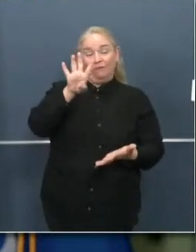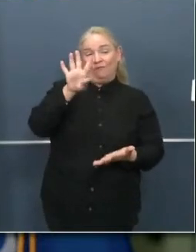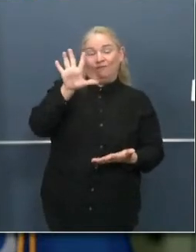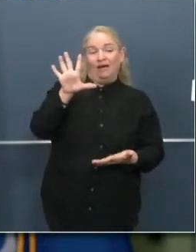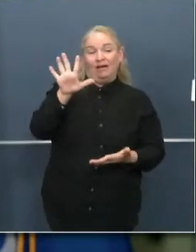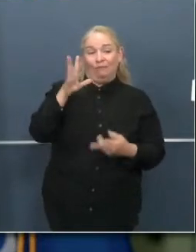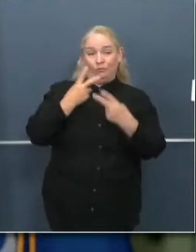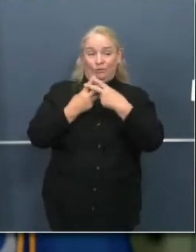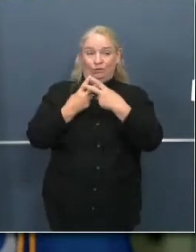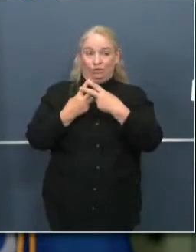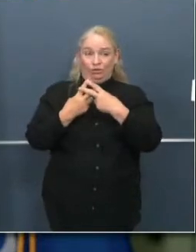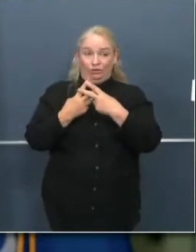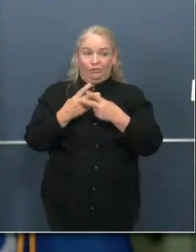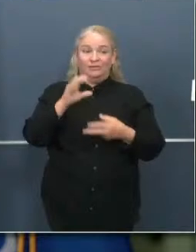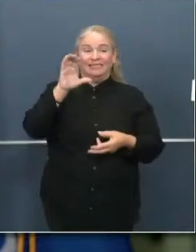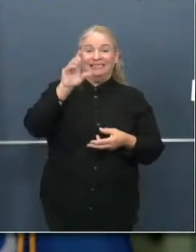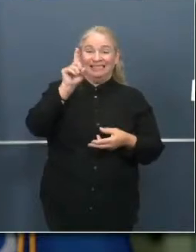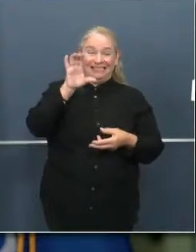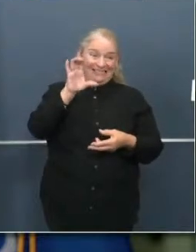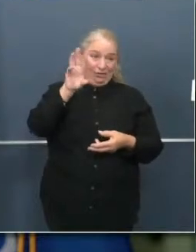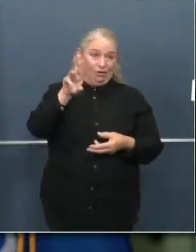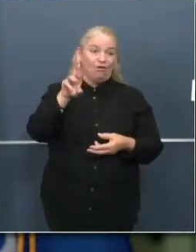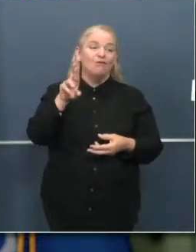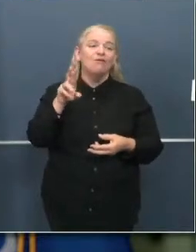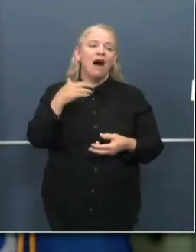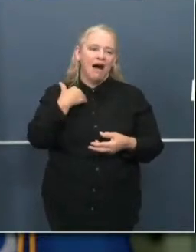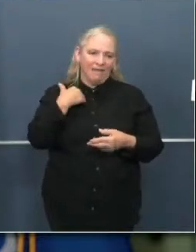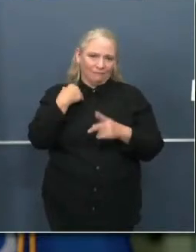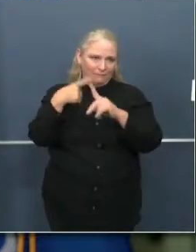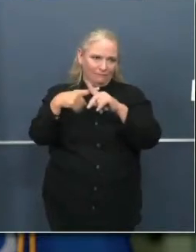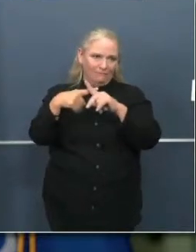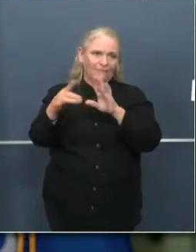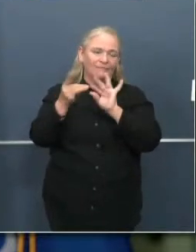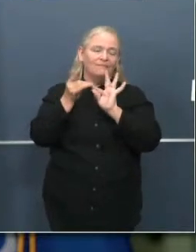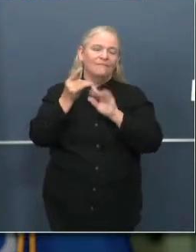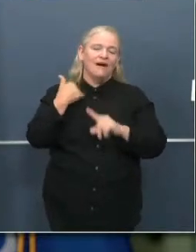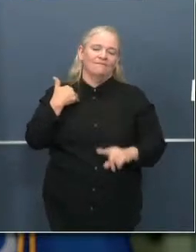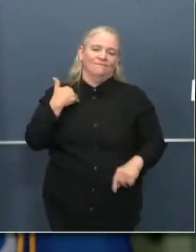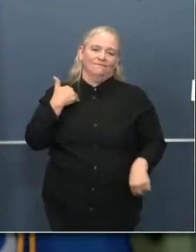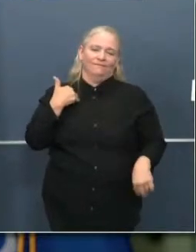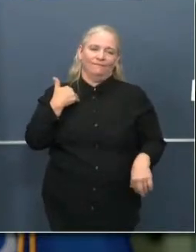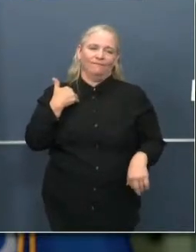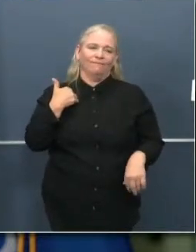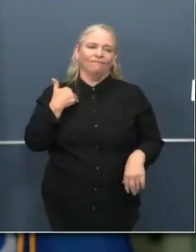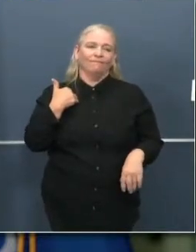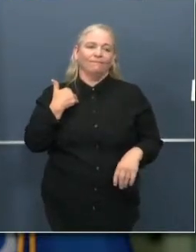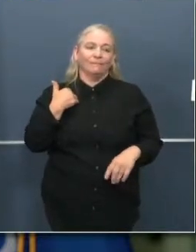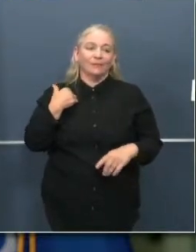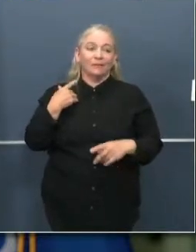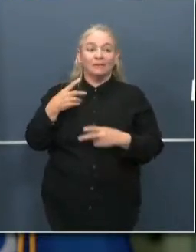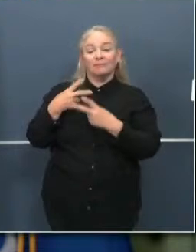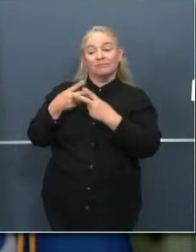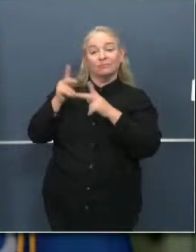population north of 110, 120-ish thousand. But we do have 2,445 people have tested positive.